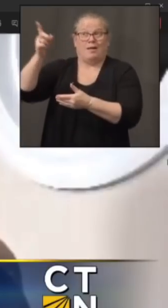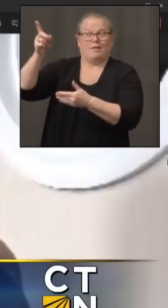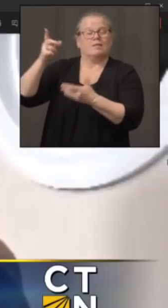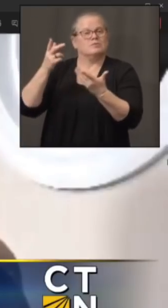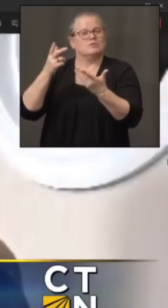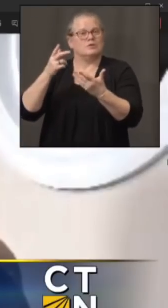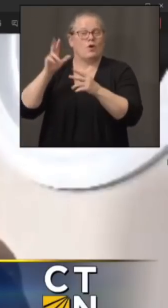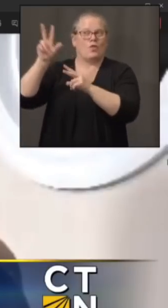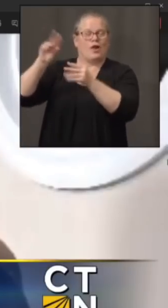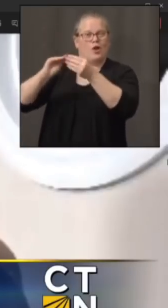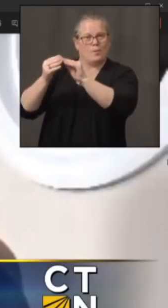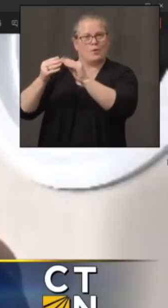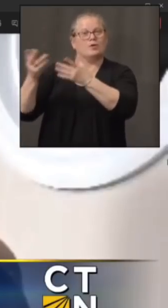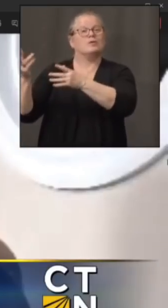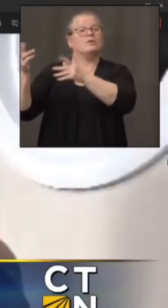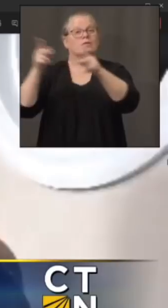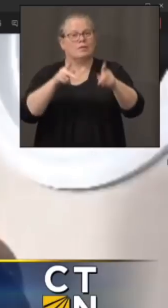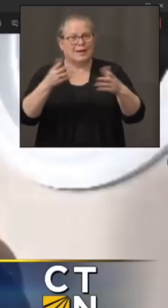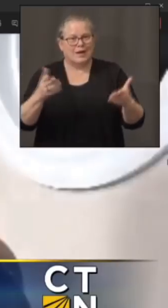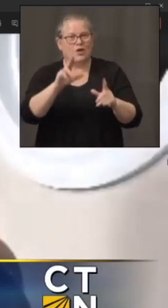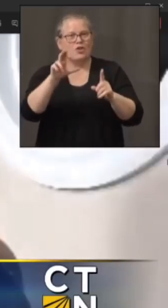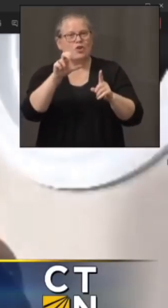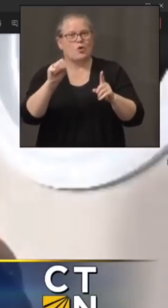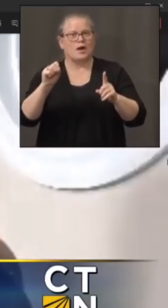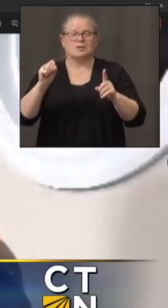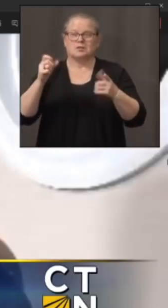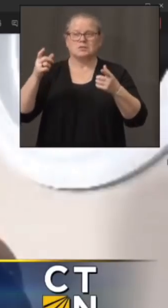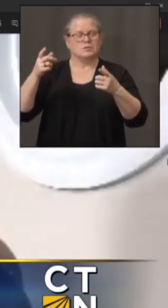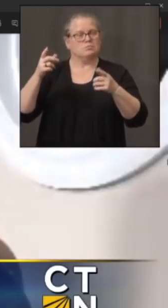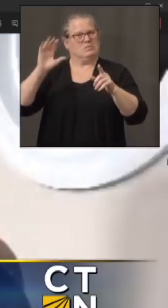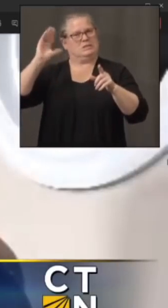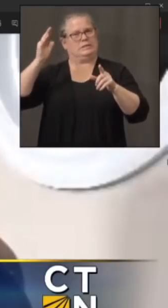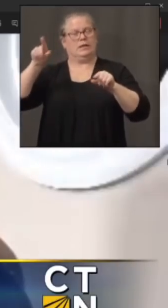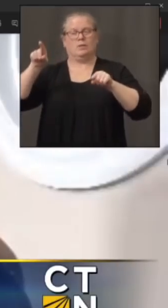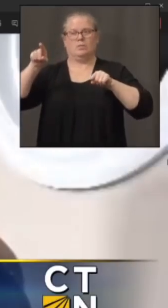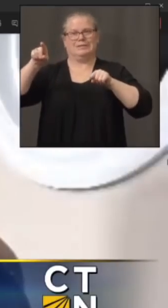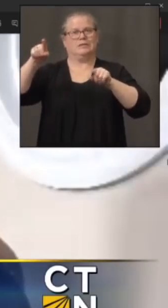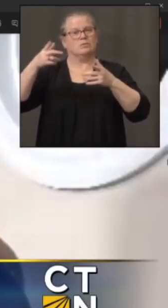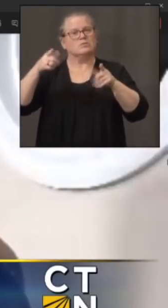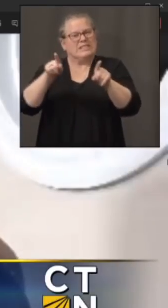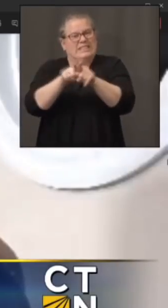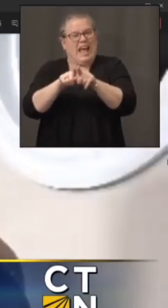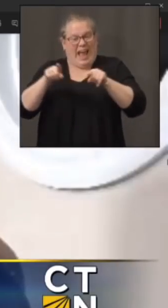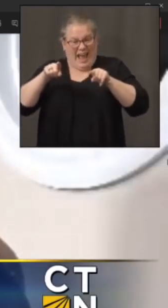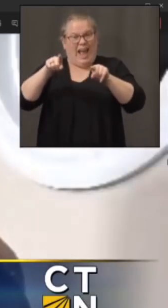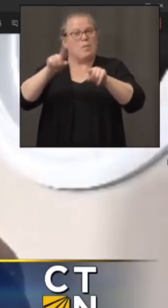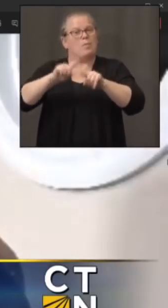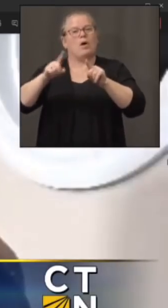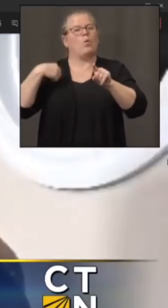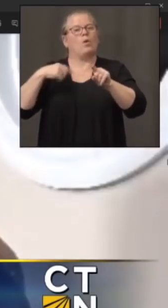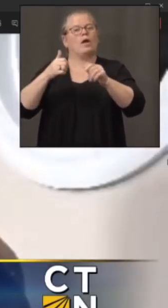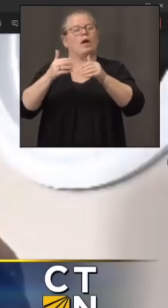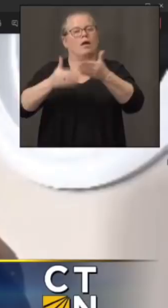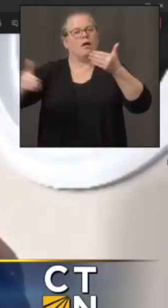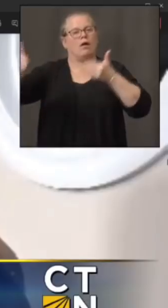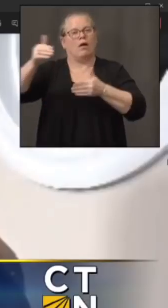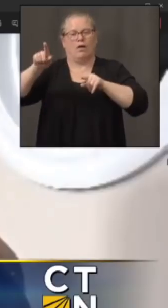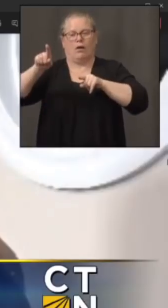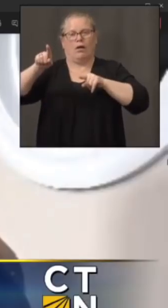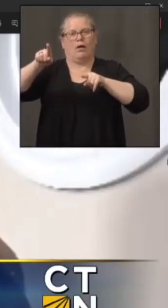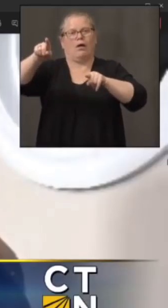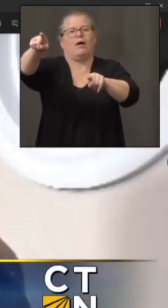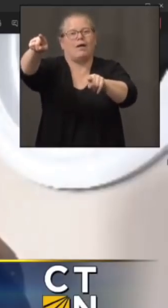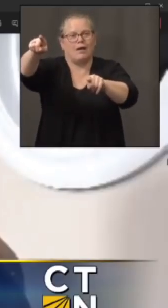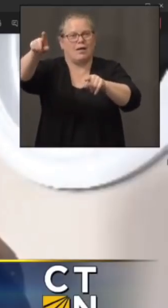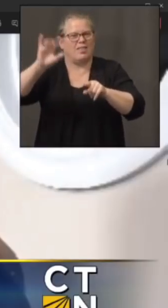per capita in the US relative to Europe. We're following the same trajectory. We're just behind by 3 to 4 weeks. Okay, thank you.